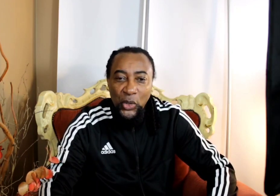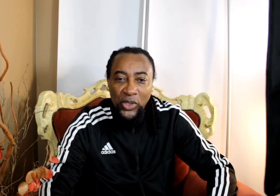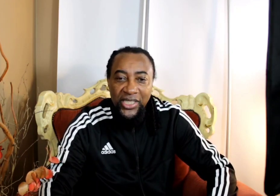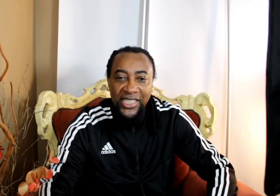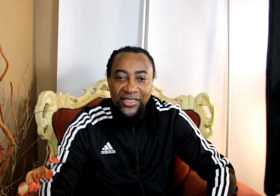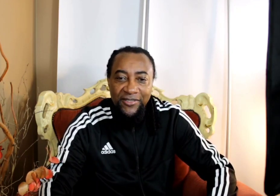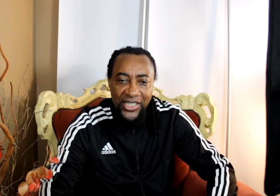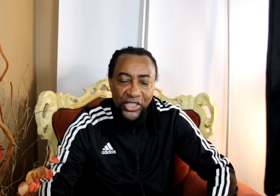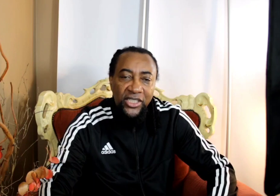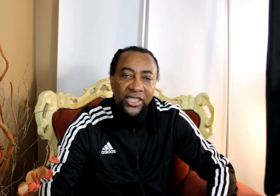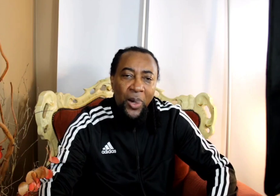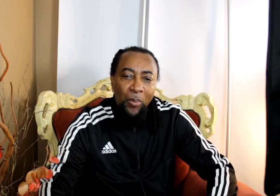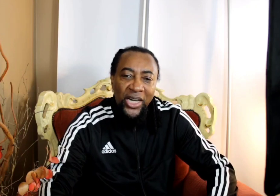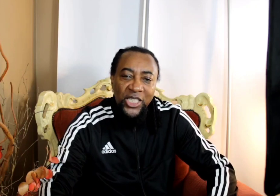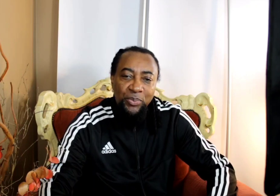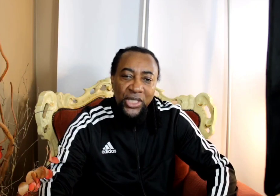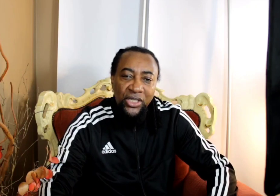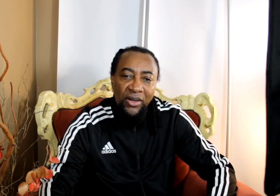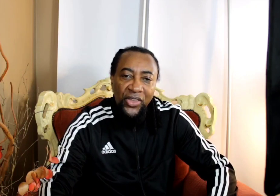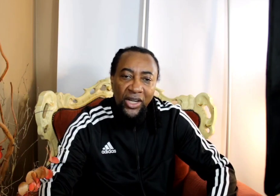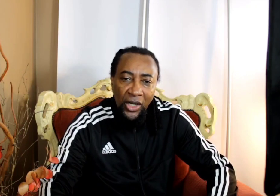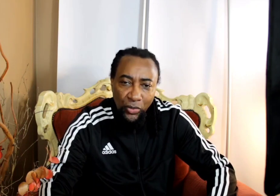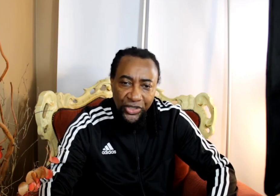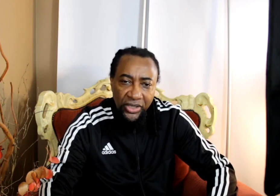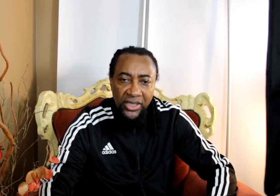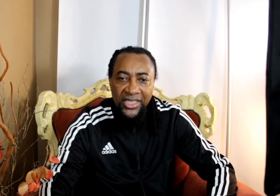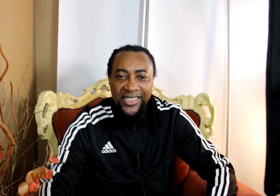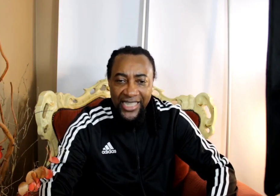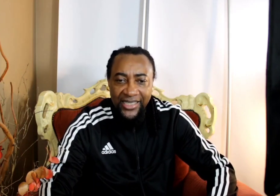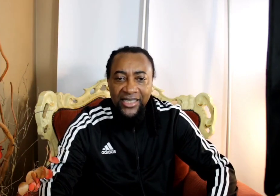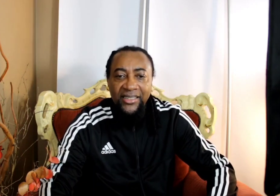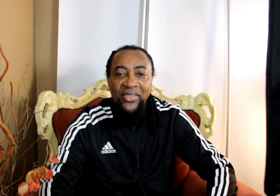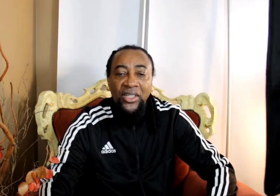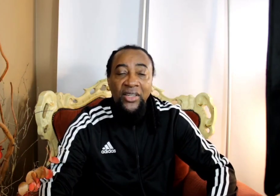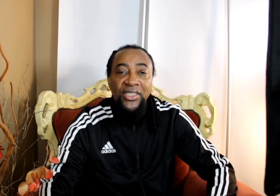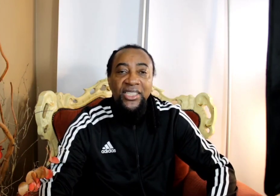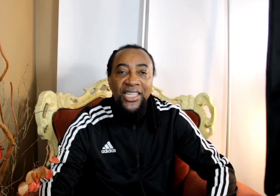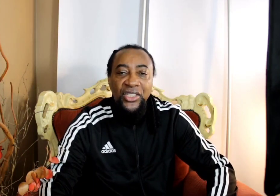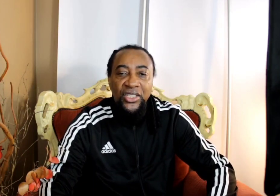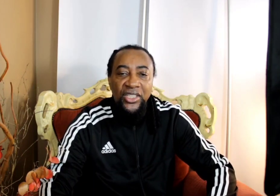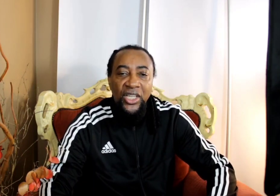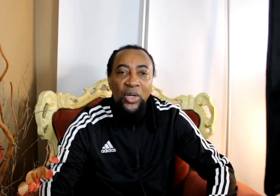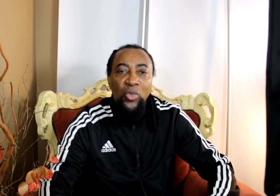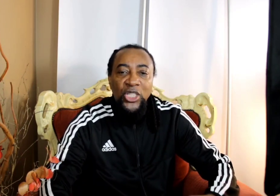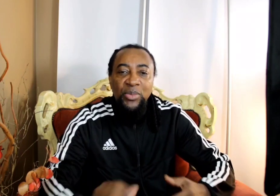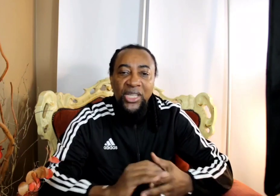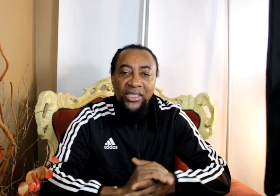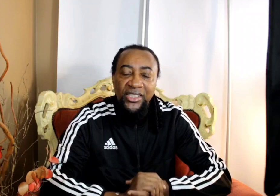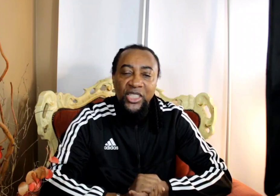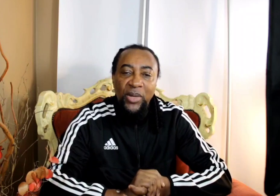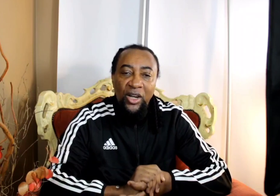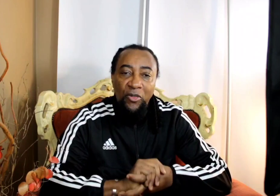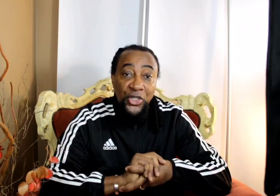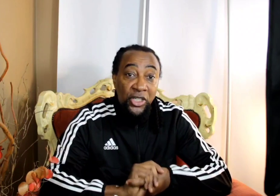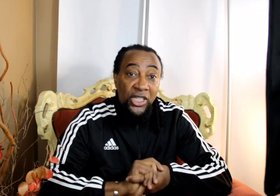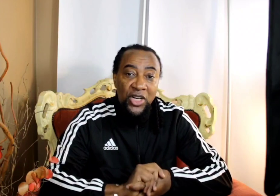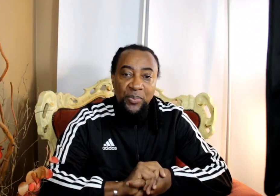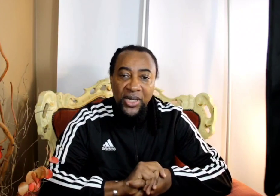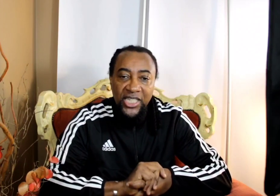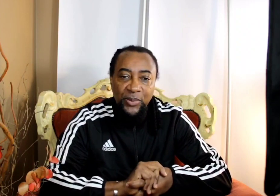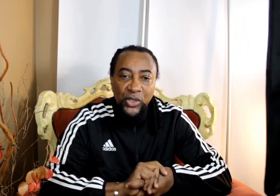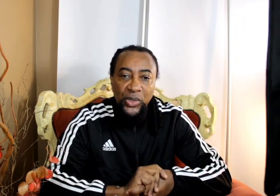exchange, including the intervention by the Speaker of the House, stating that the conversations must be continued by